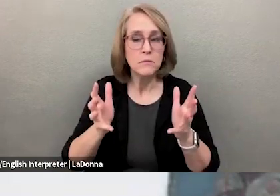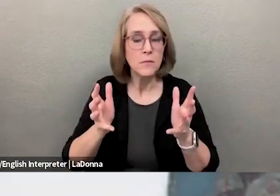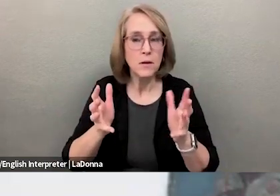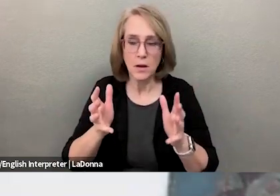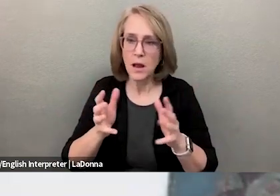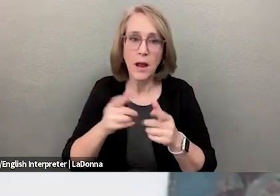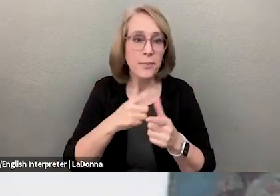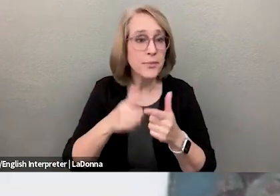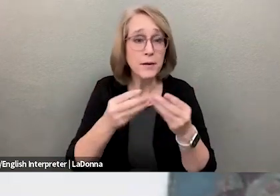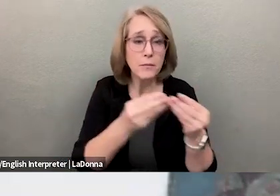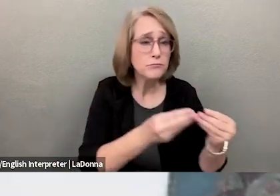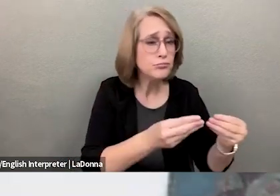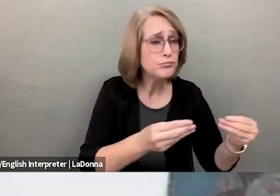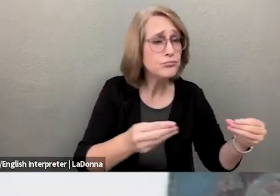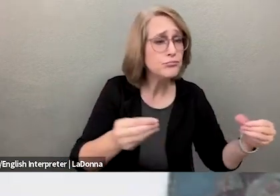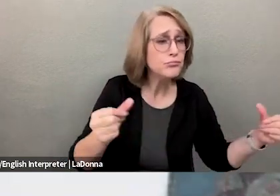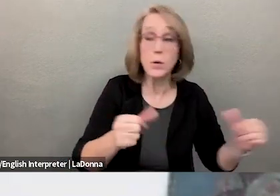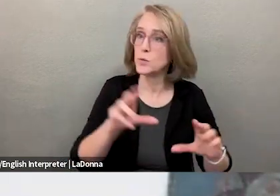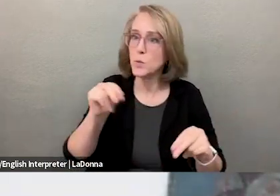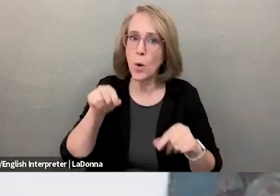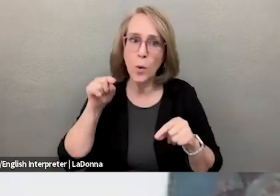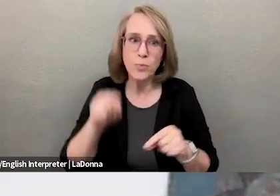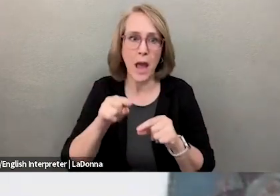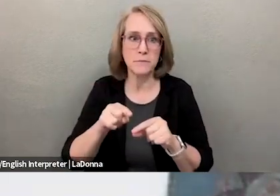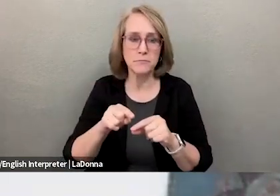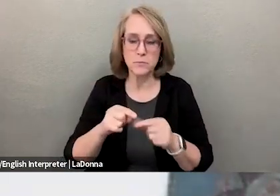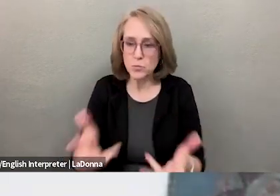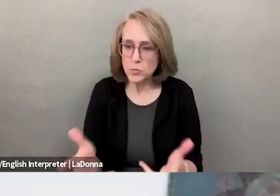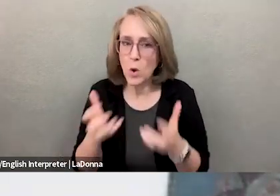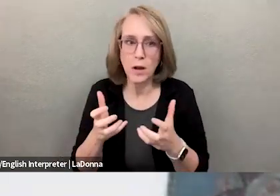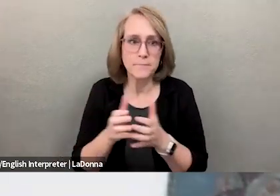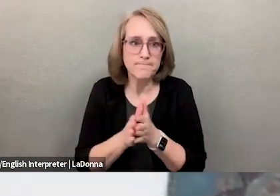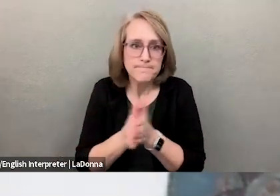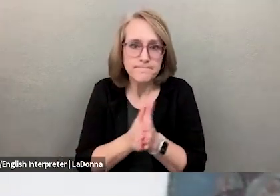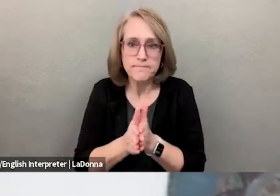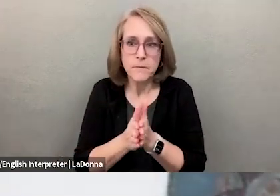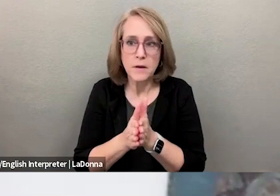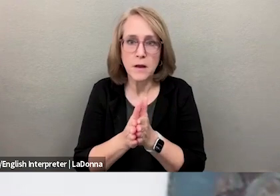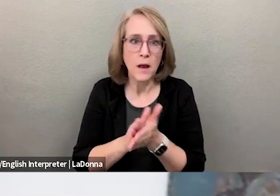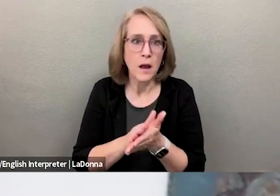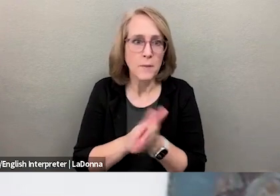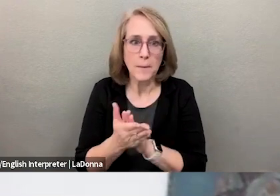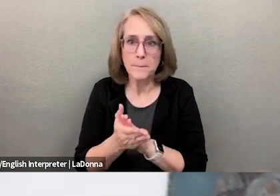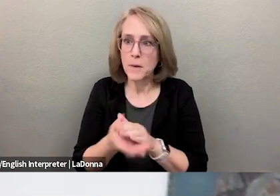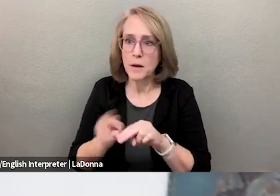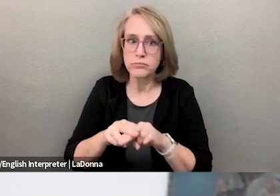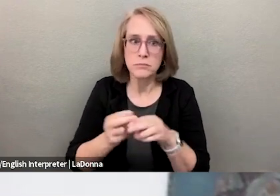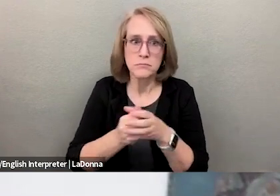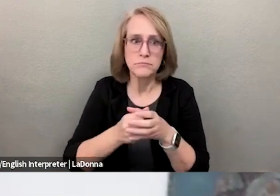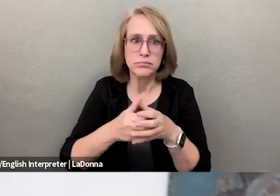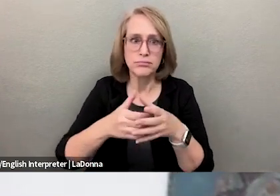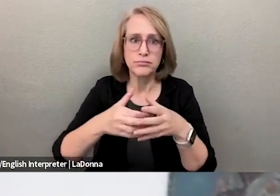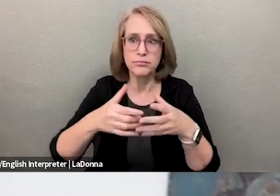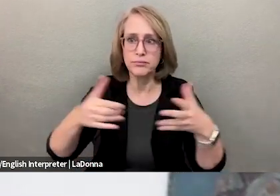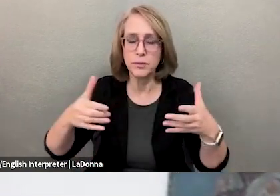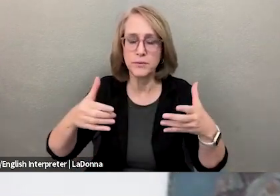has been an initiative that has continued to grow and expand and just,